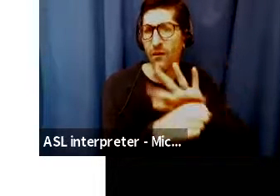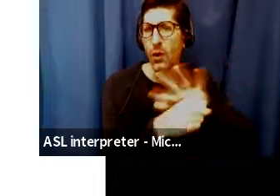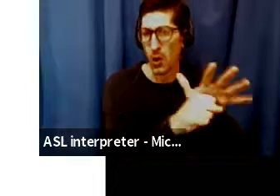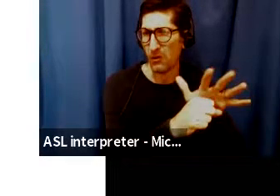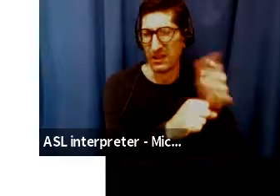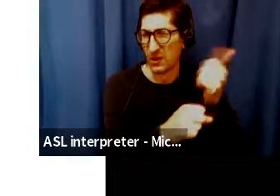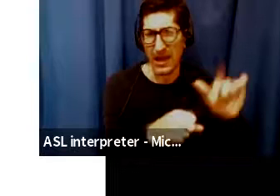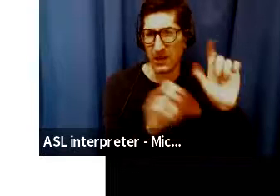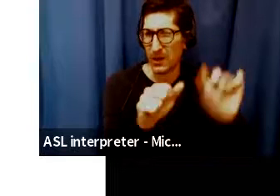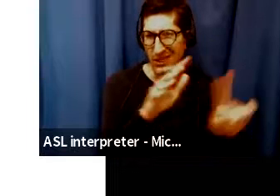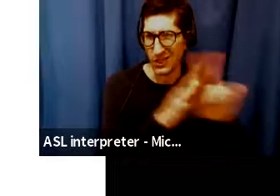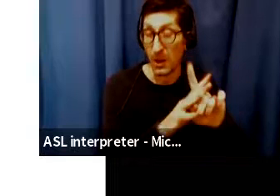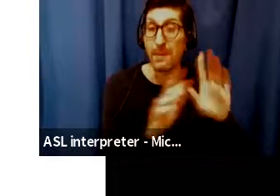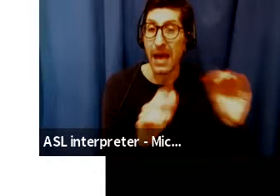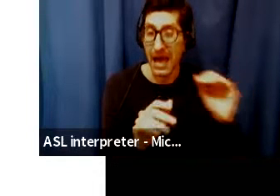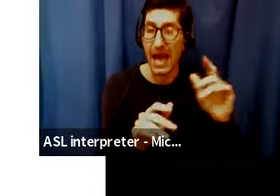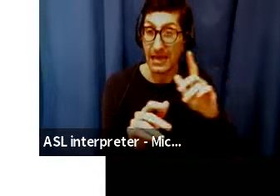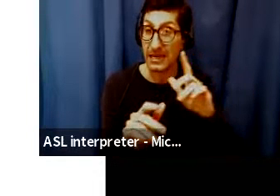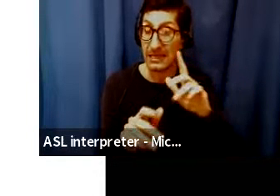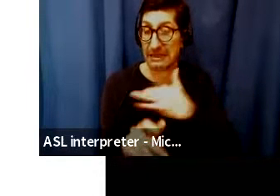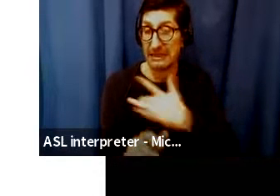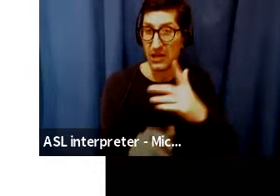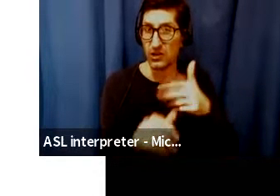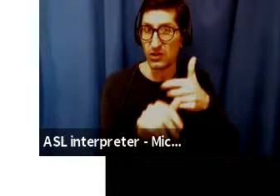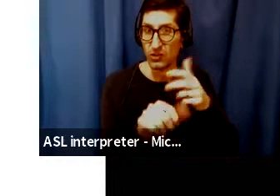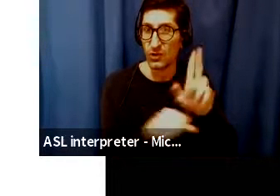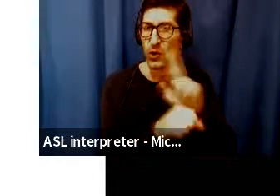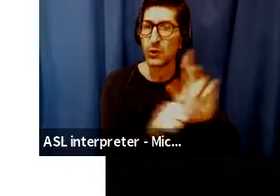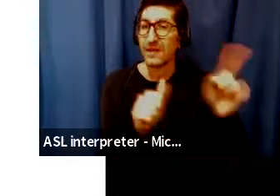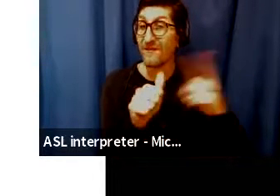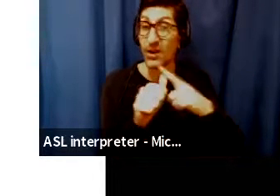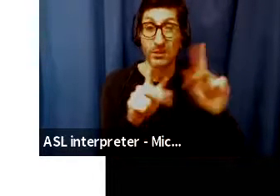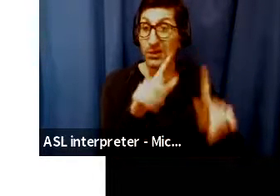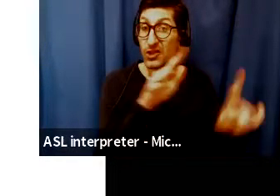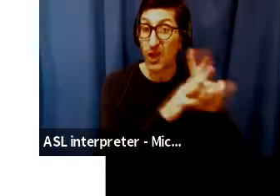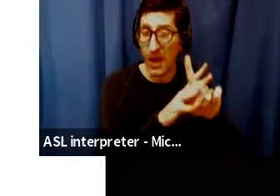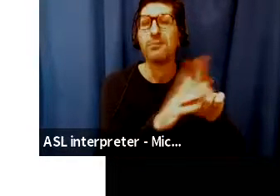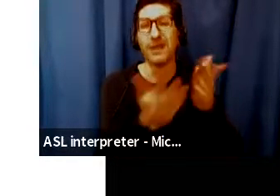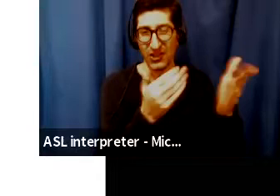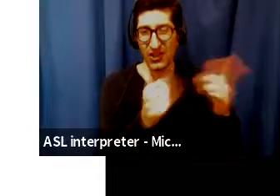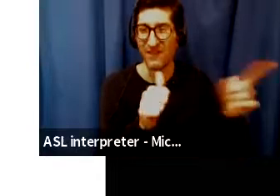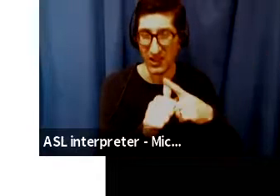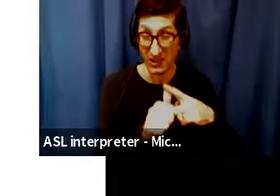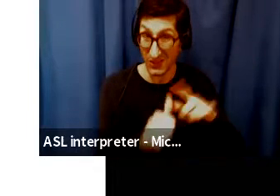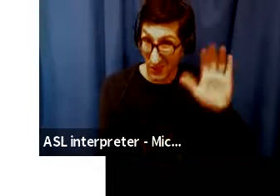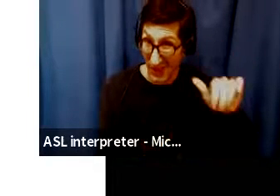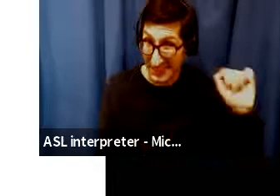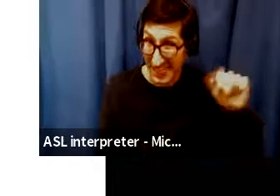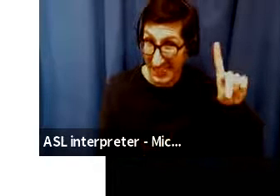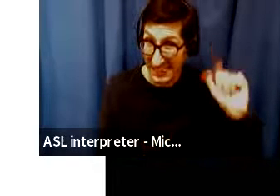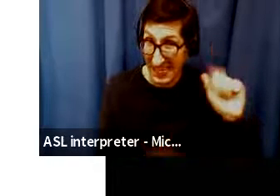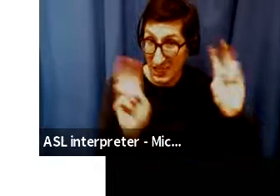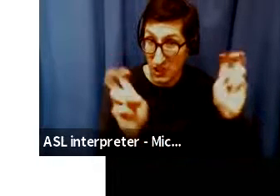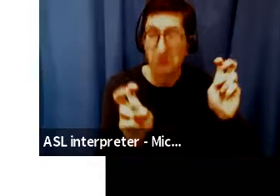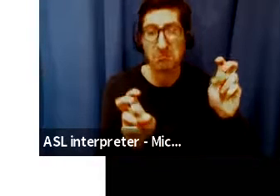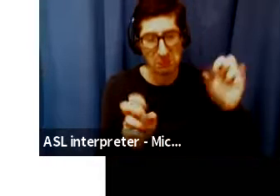clinic, and it was really first come, first serve. Is this an ADA issue? Yes, this is an ADA issue. We've got somebody with a